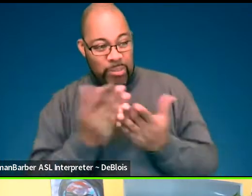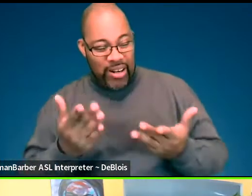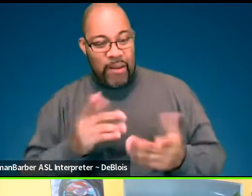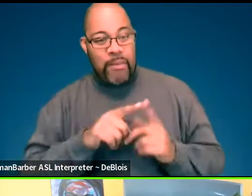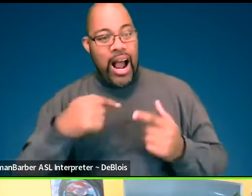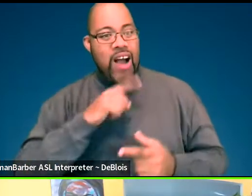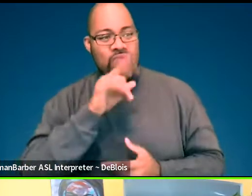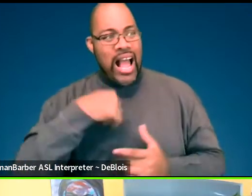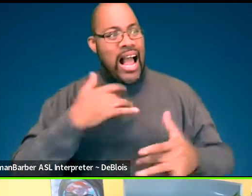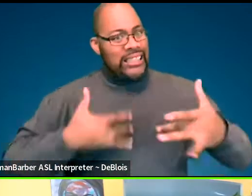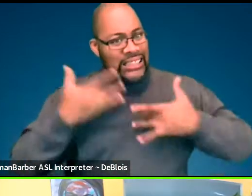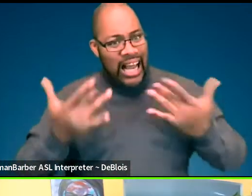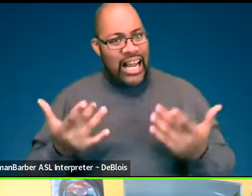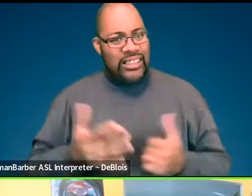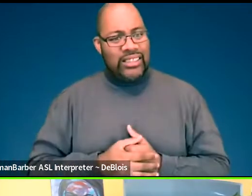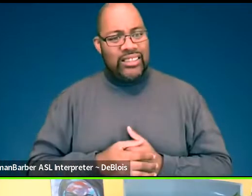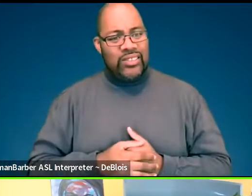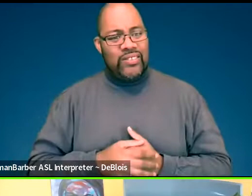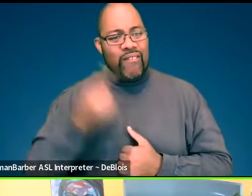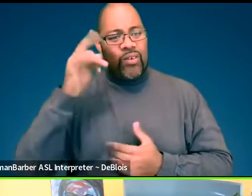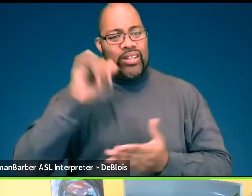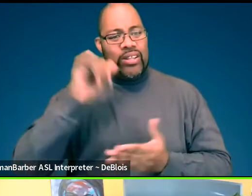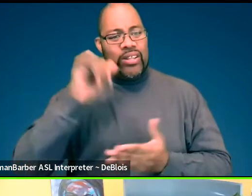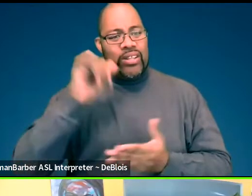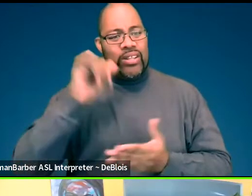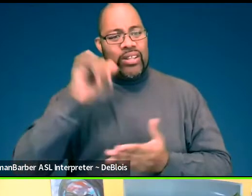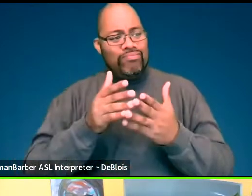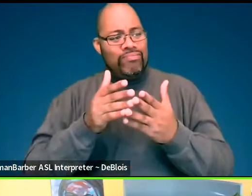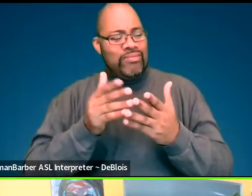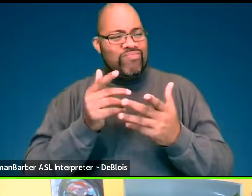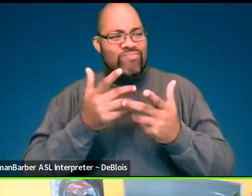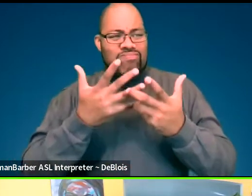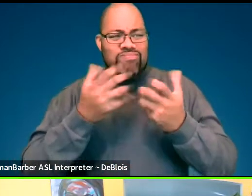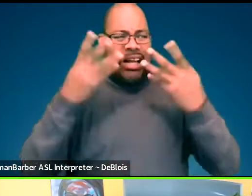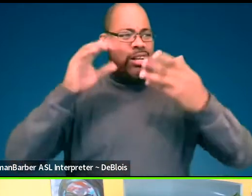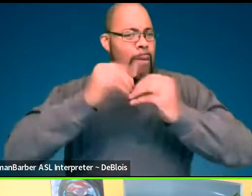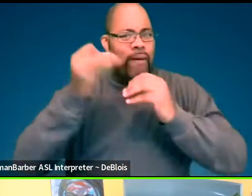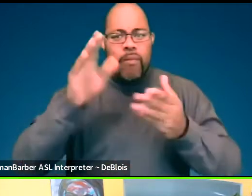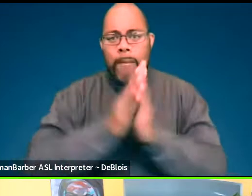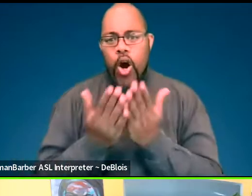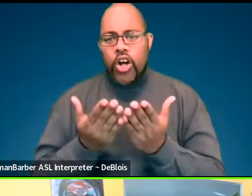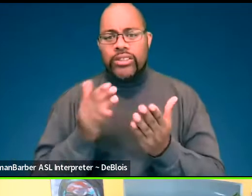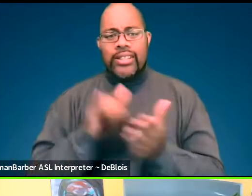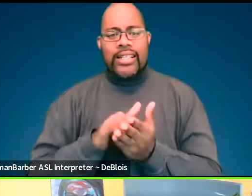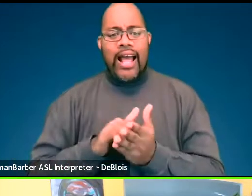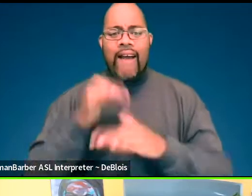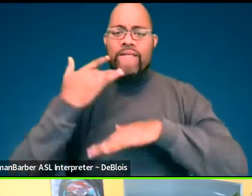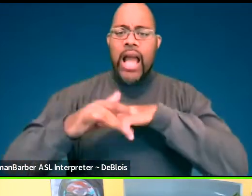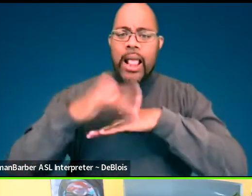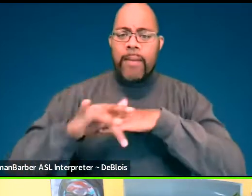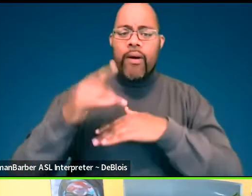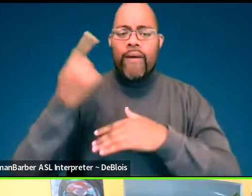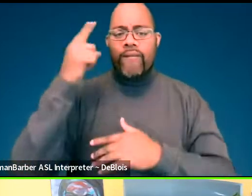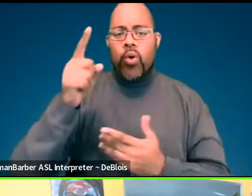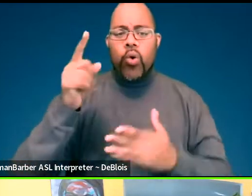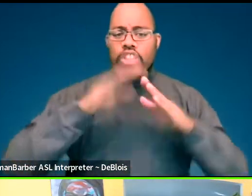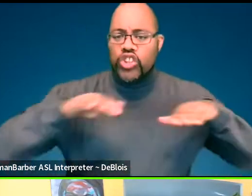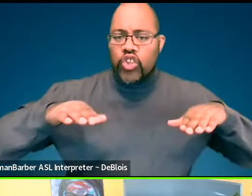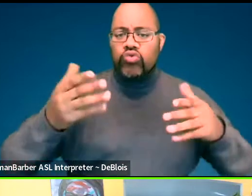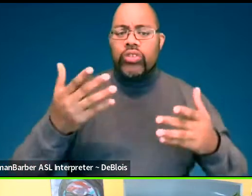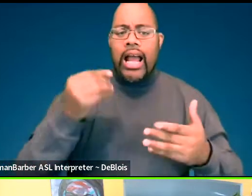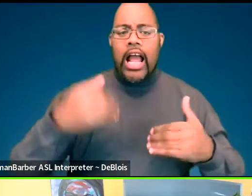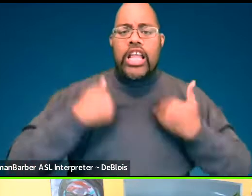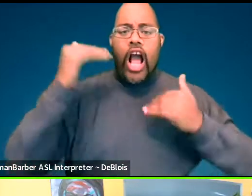get really excited for just the vast number of books that are available for like children and